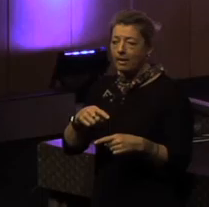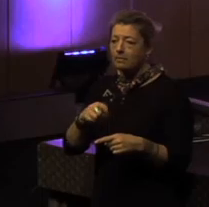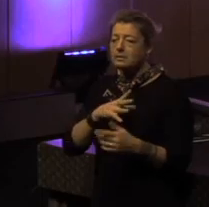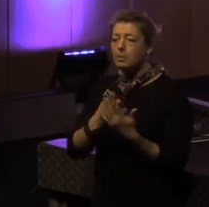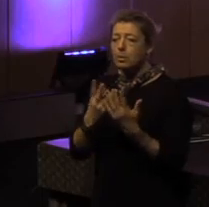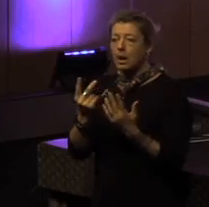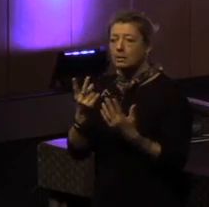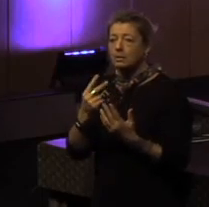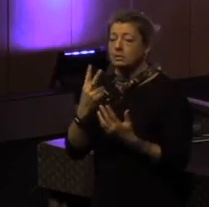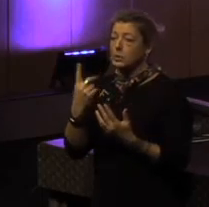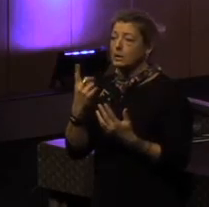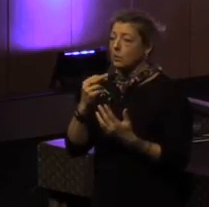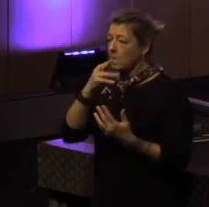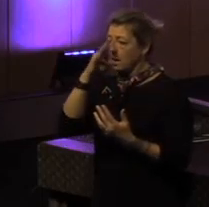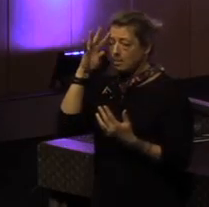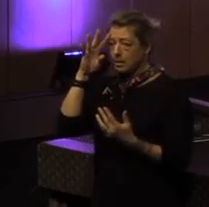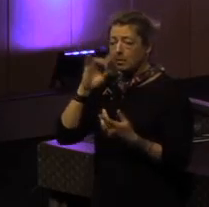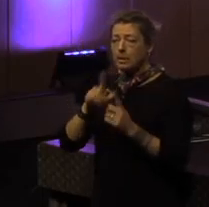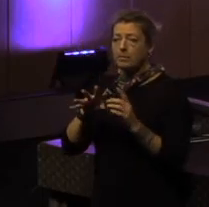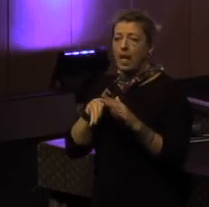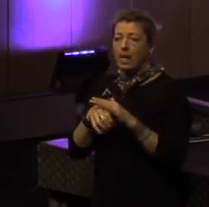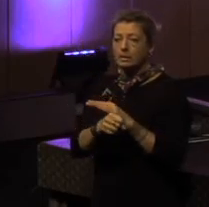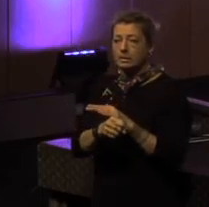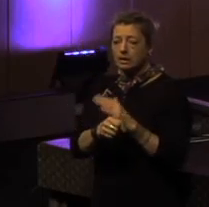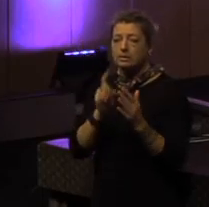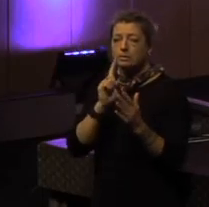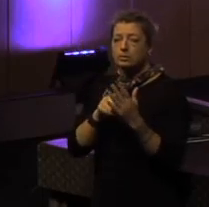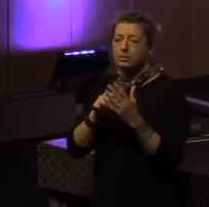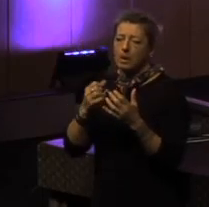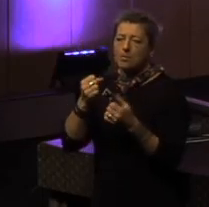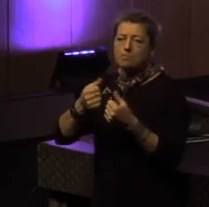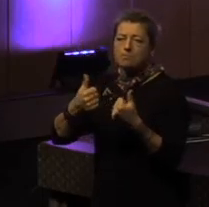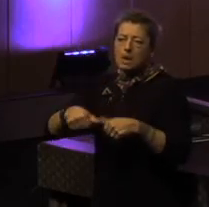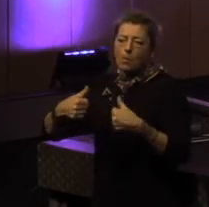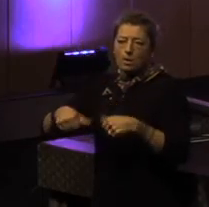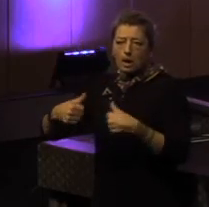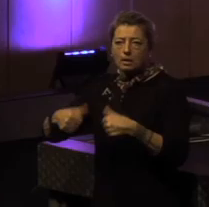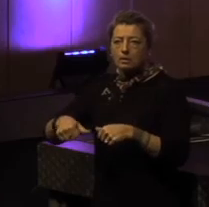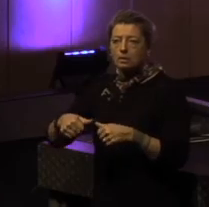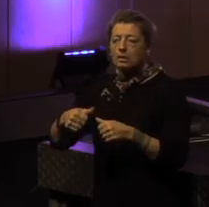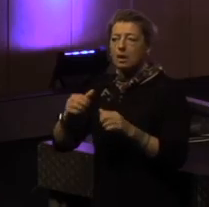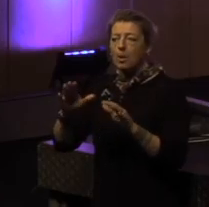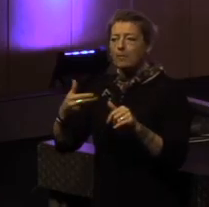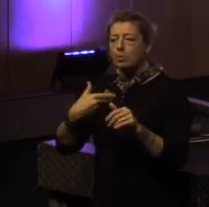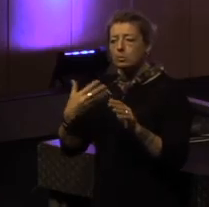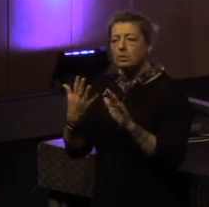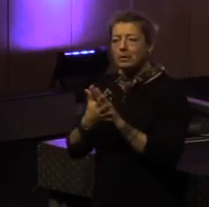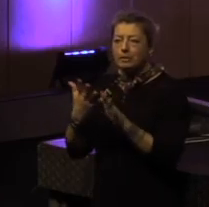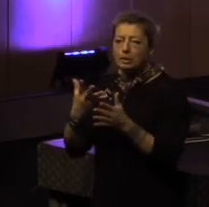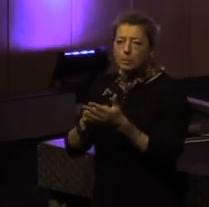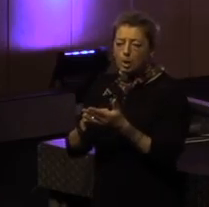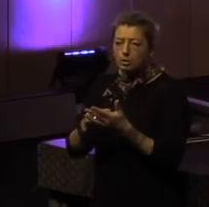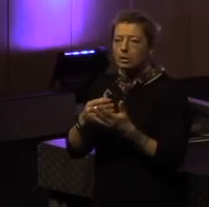killed by the police since Mike Brown. This is an action that my organization